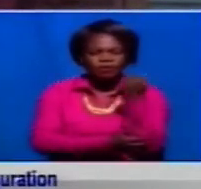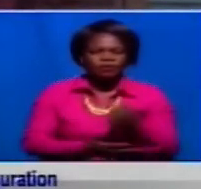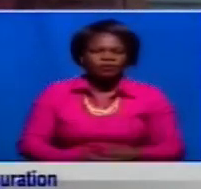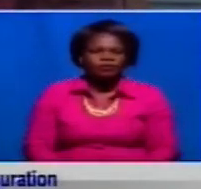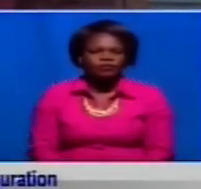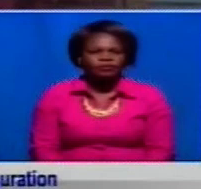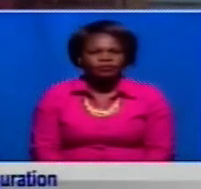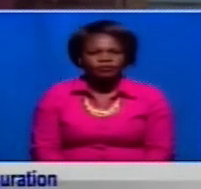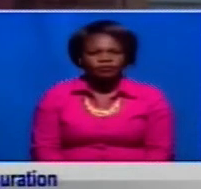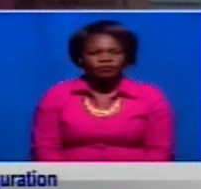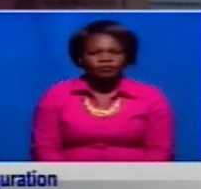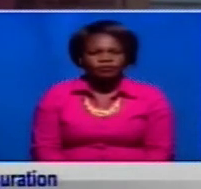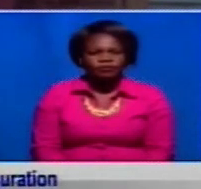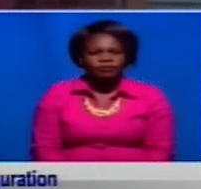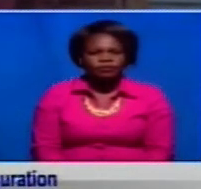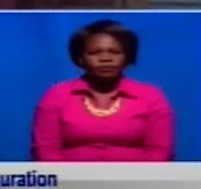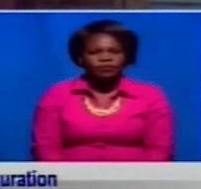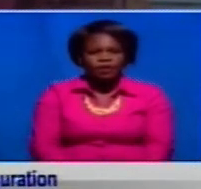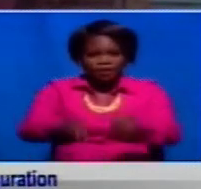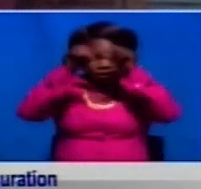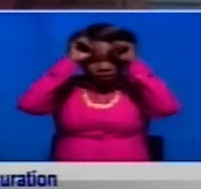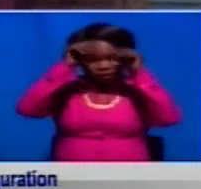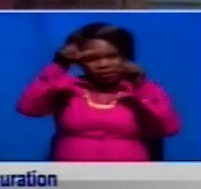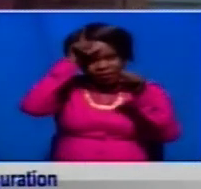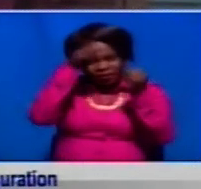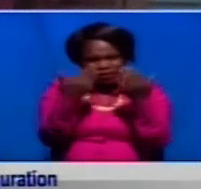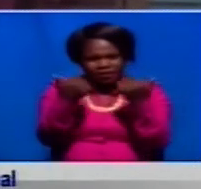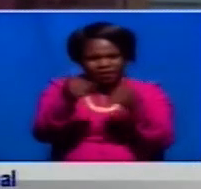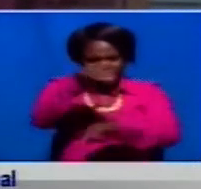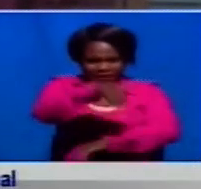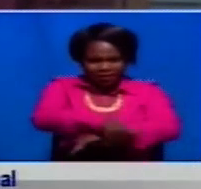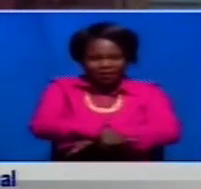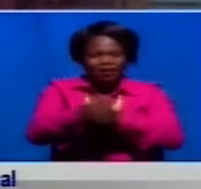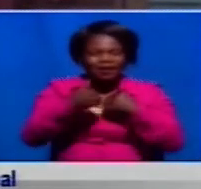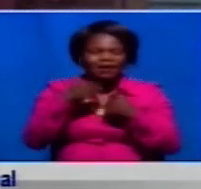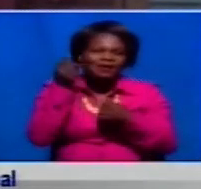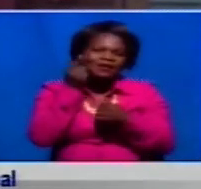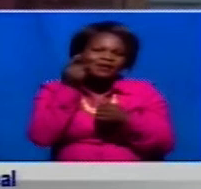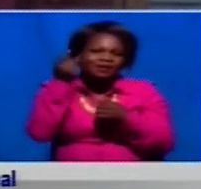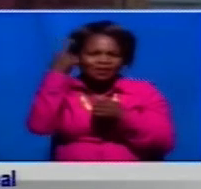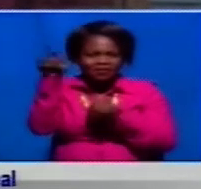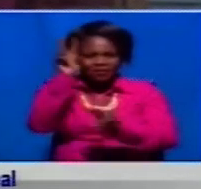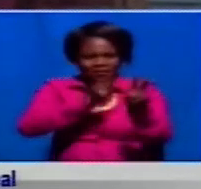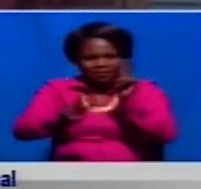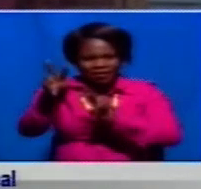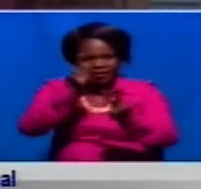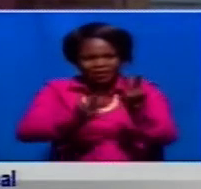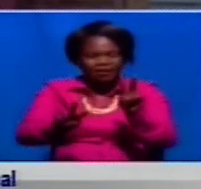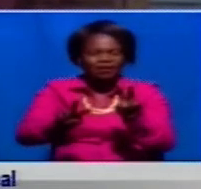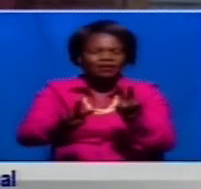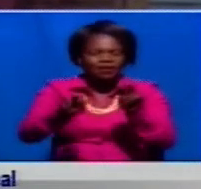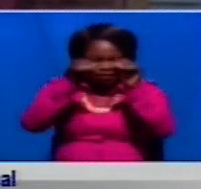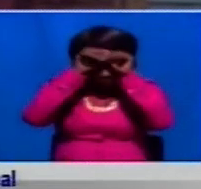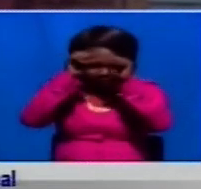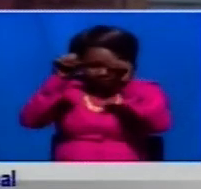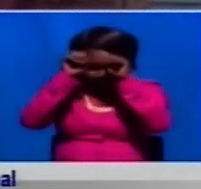Meanwhile, President Edgar Lungu this evening hosted dinner for visiting heads of state and representatives at State House ahead